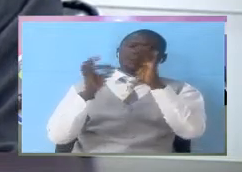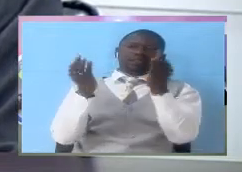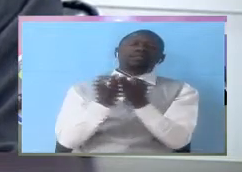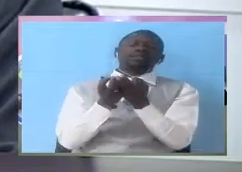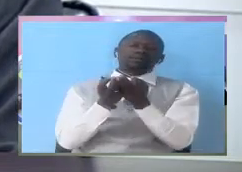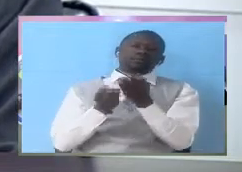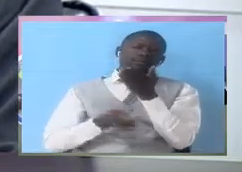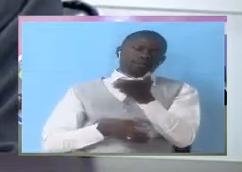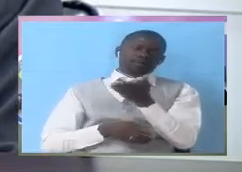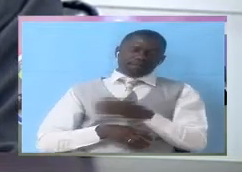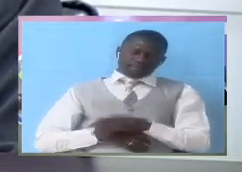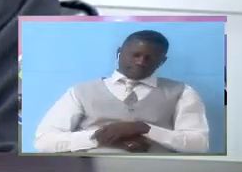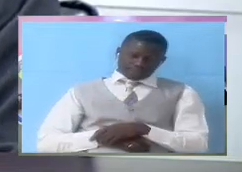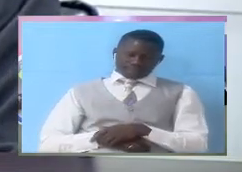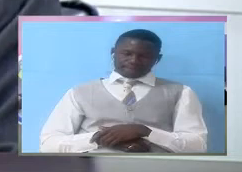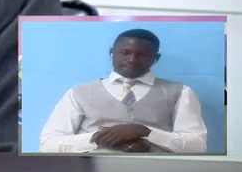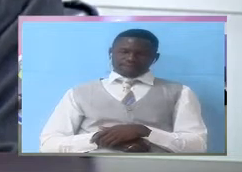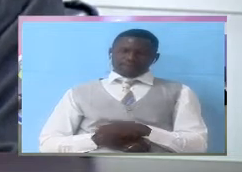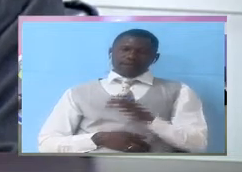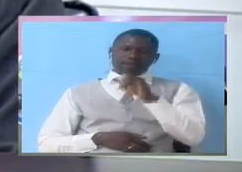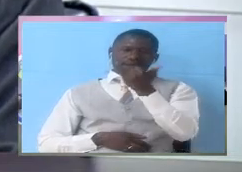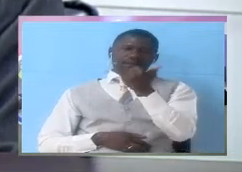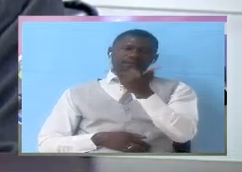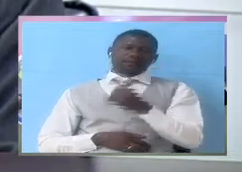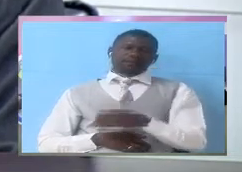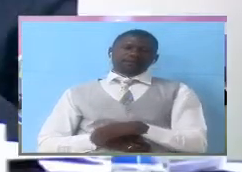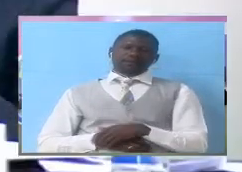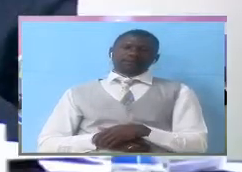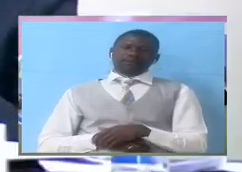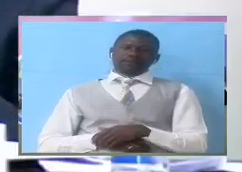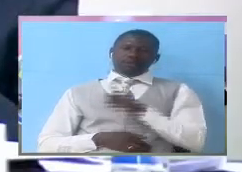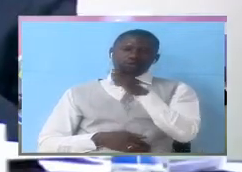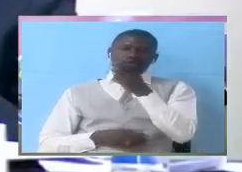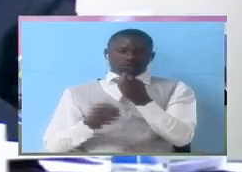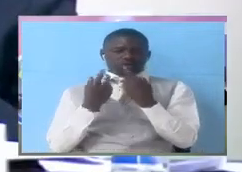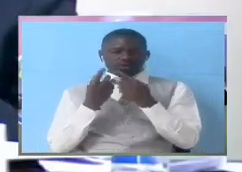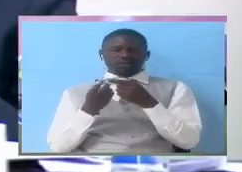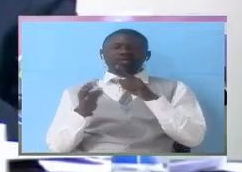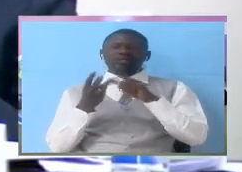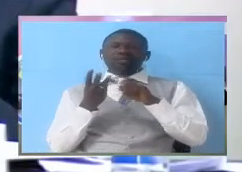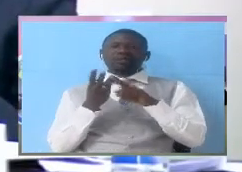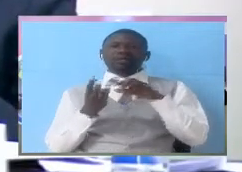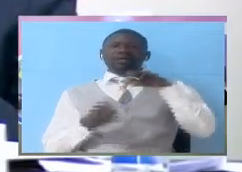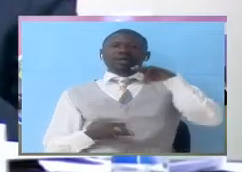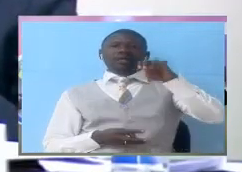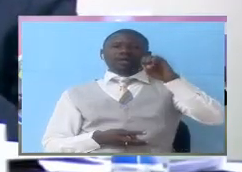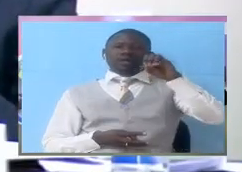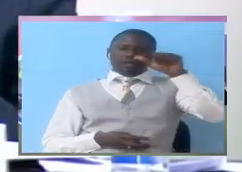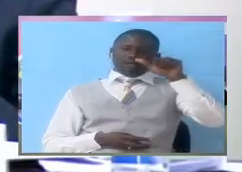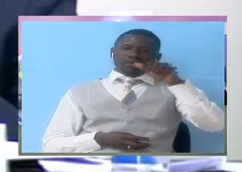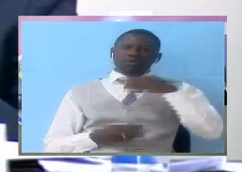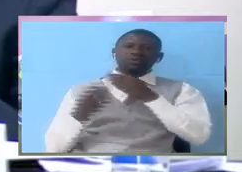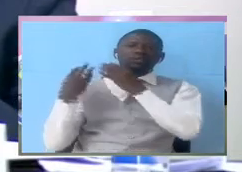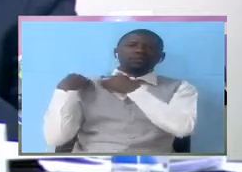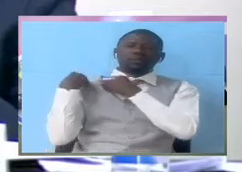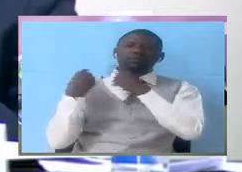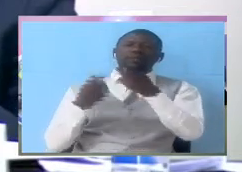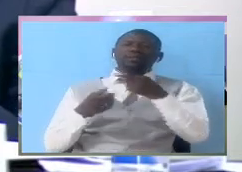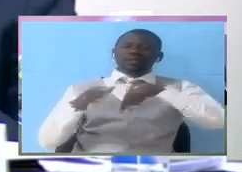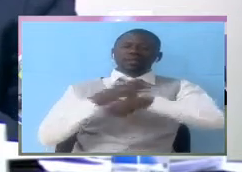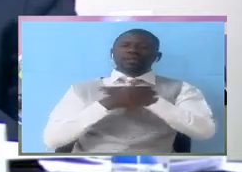wara bokk ci panel bi. Yes. Wow. You told us that the NIA was represented in the panel by